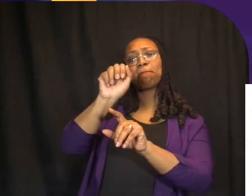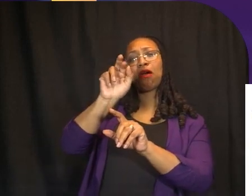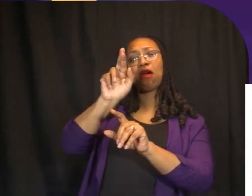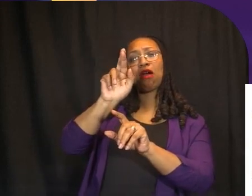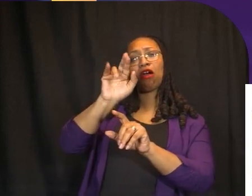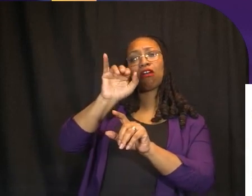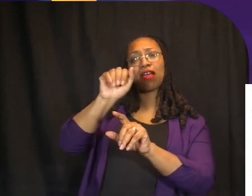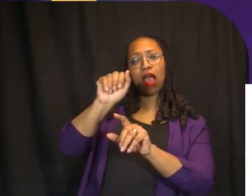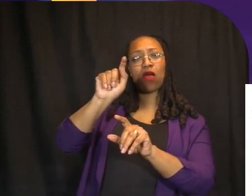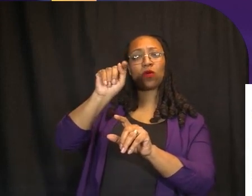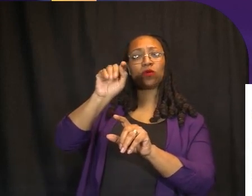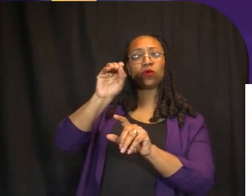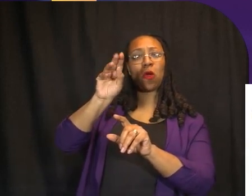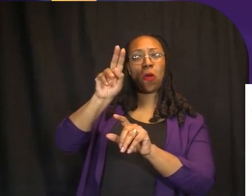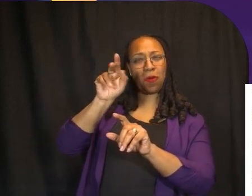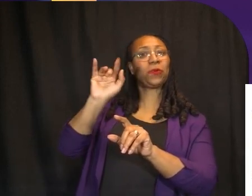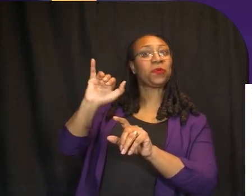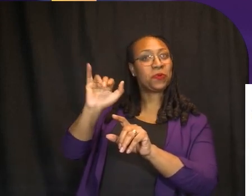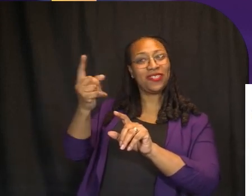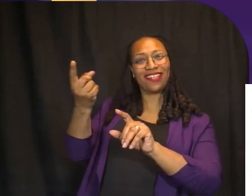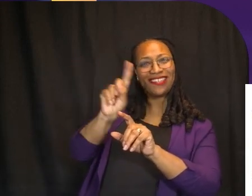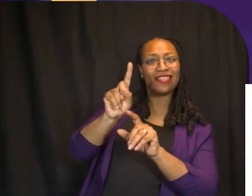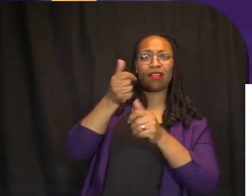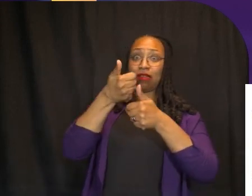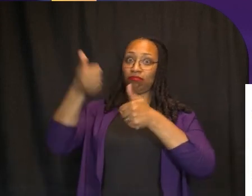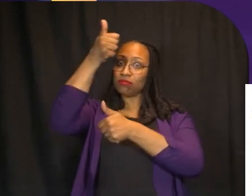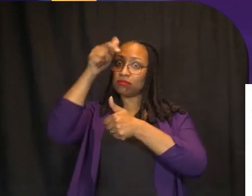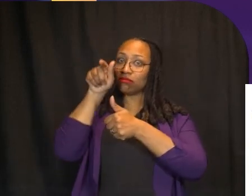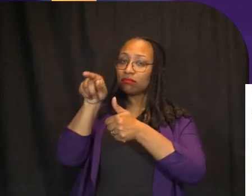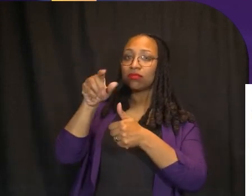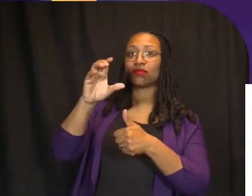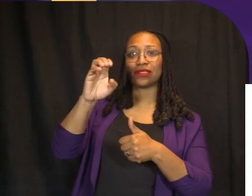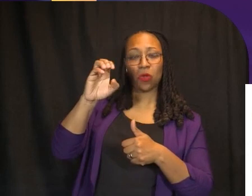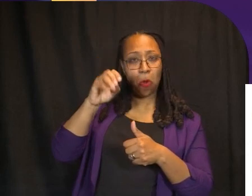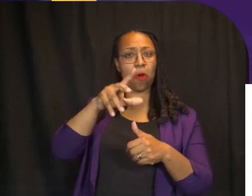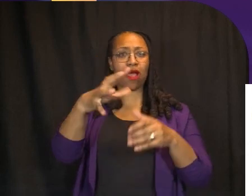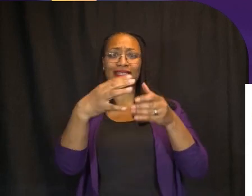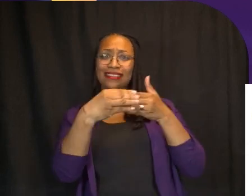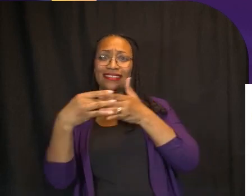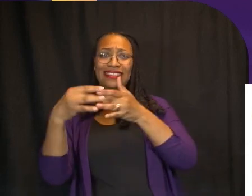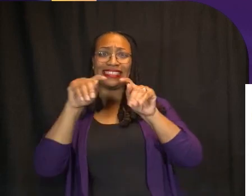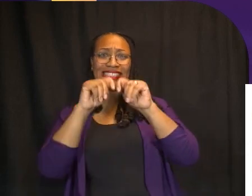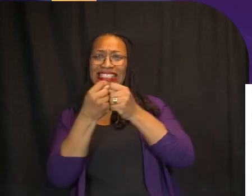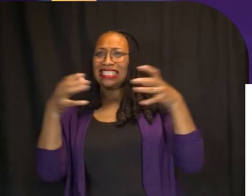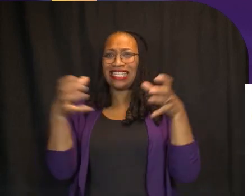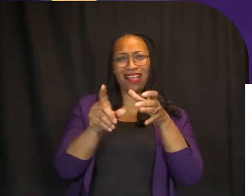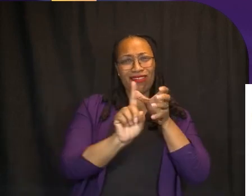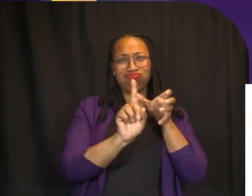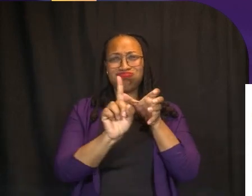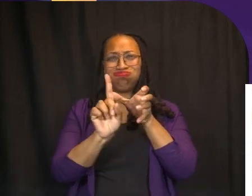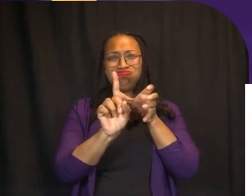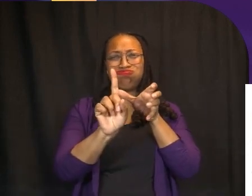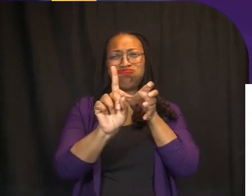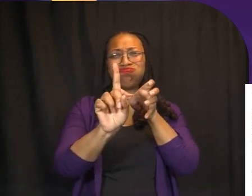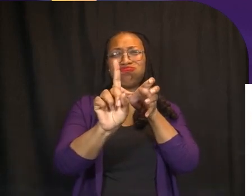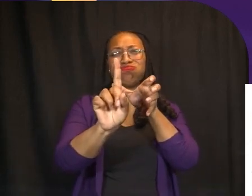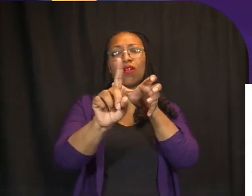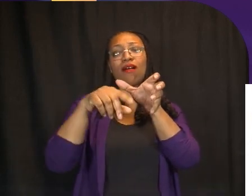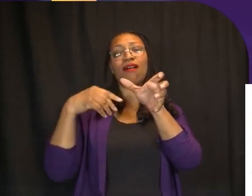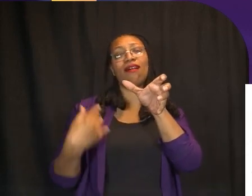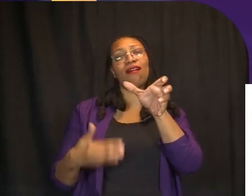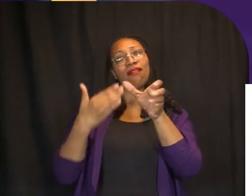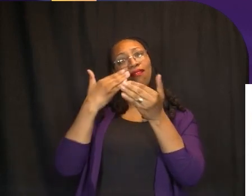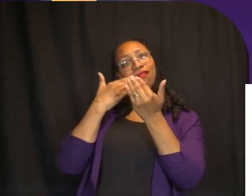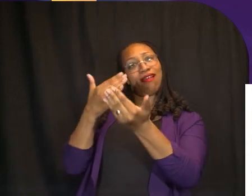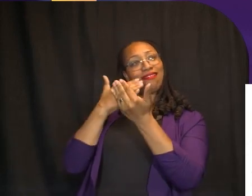ADA stands for. I'll be back with you in a bit. Until then, please enjoy the program ahead, and please